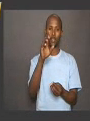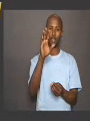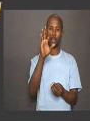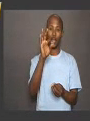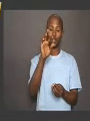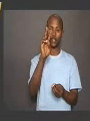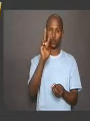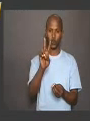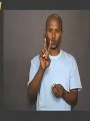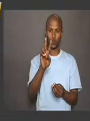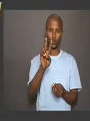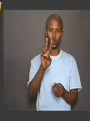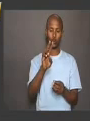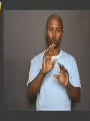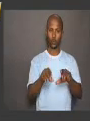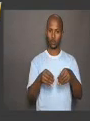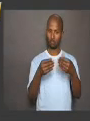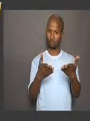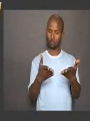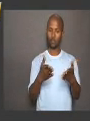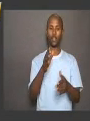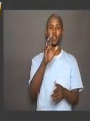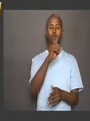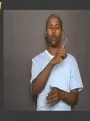192, which equals